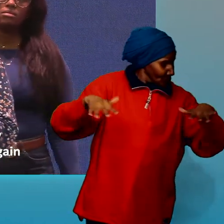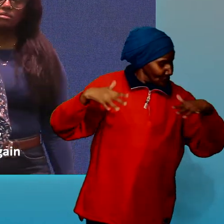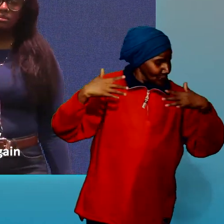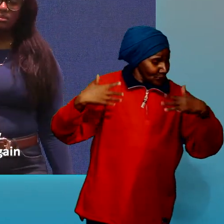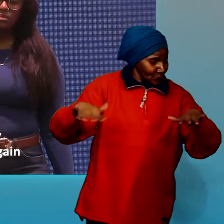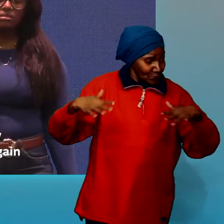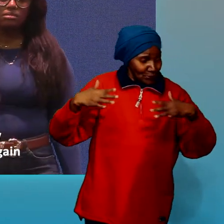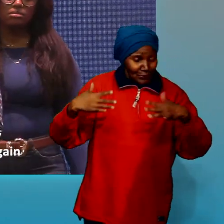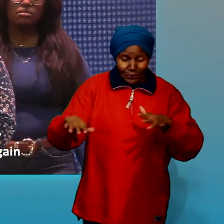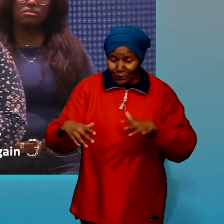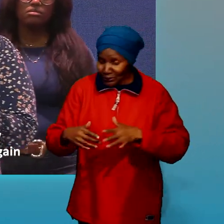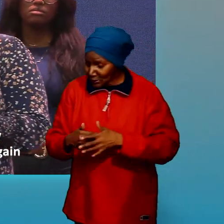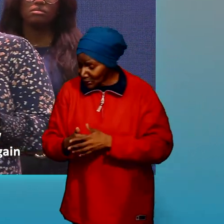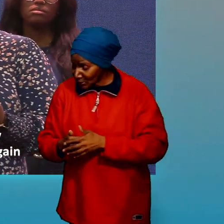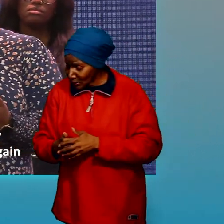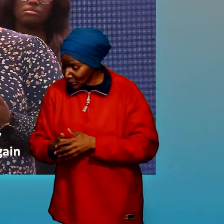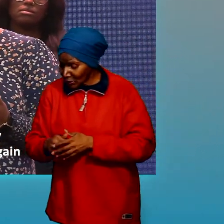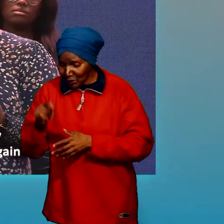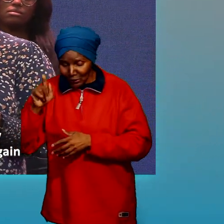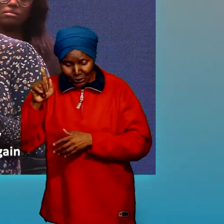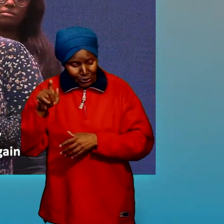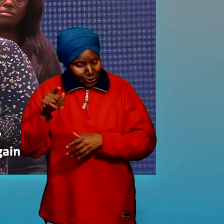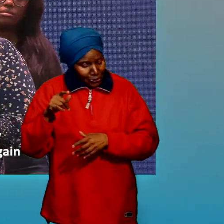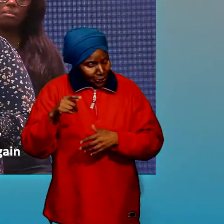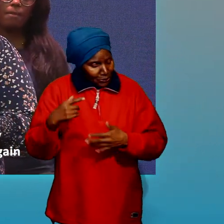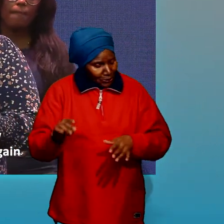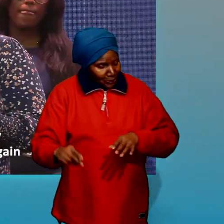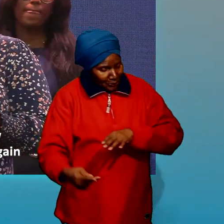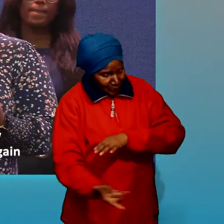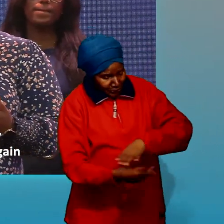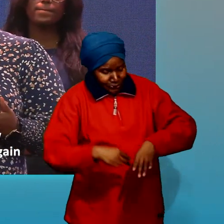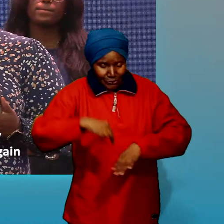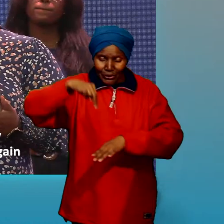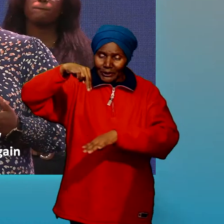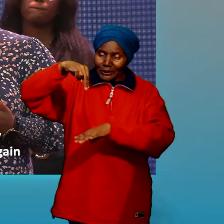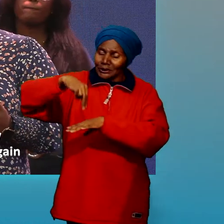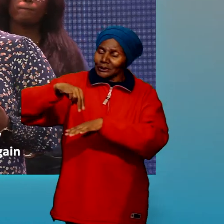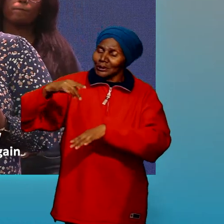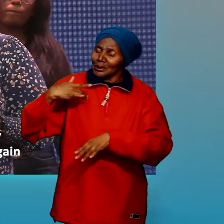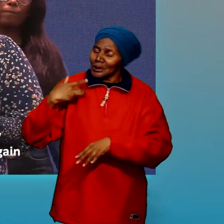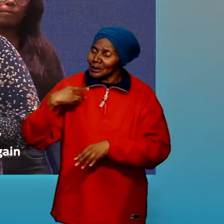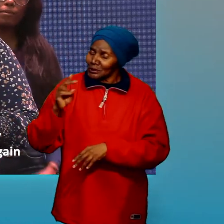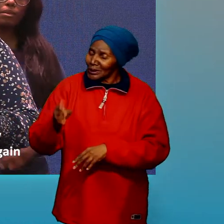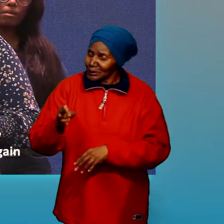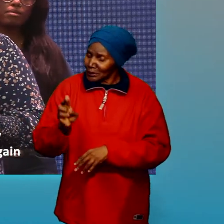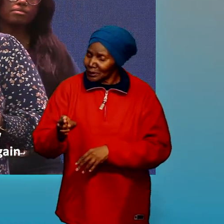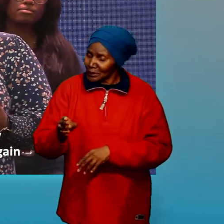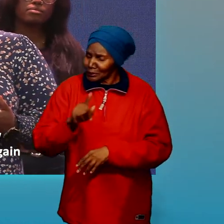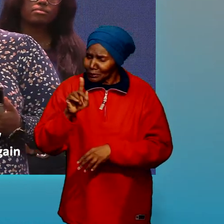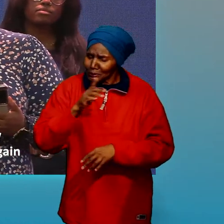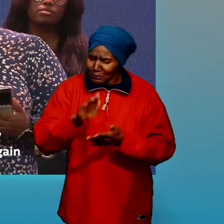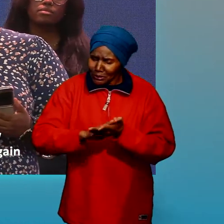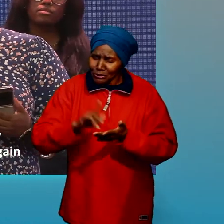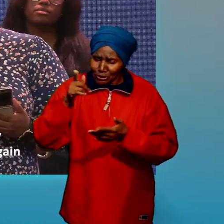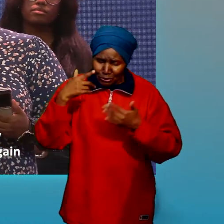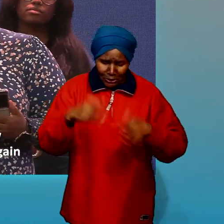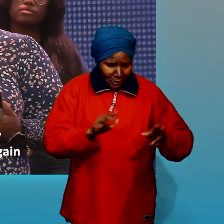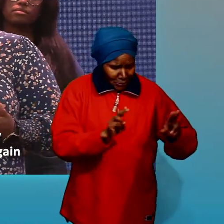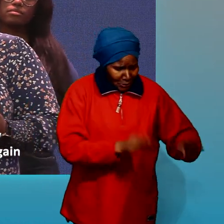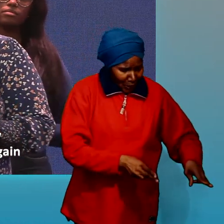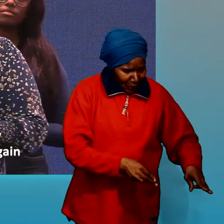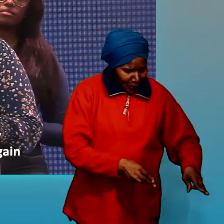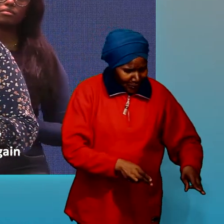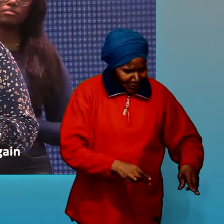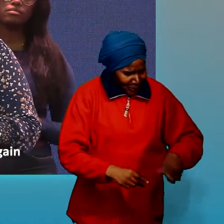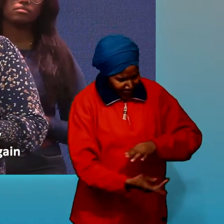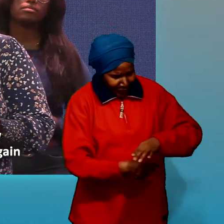He said, for you are raised to life again. That means he died. But he overcame and he conquered.